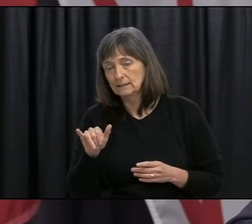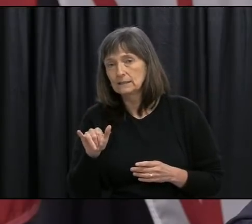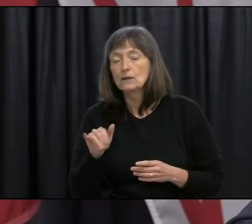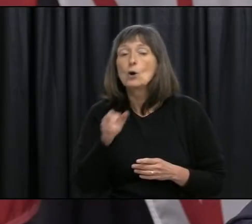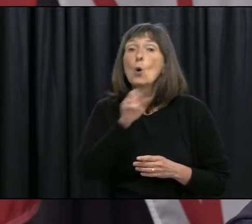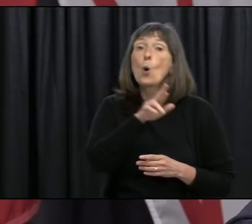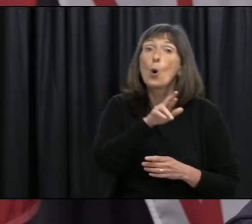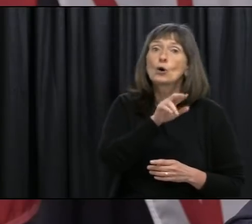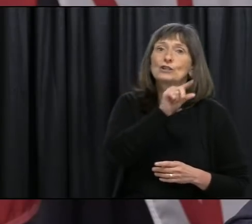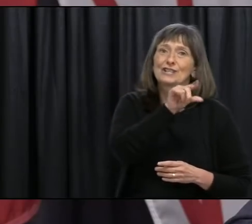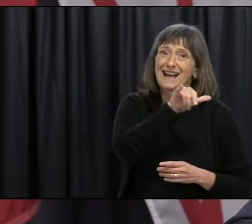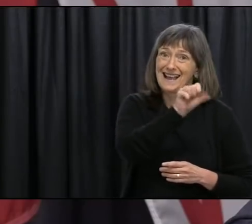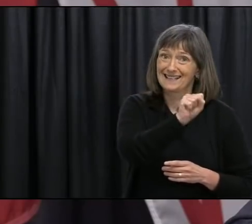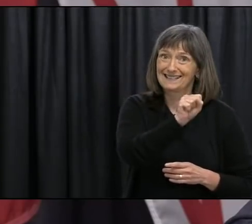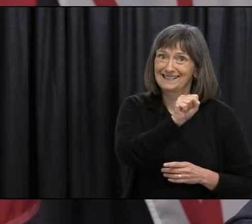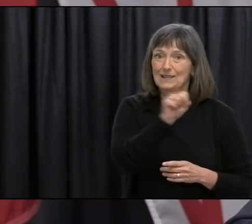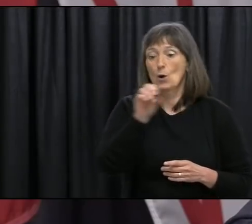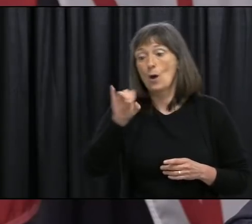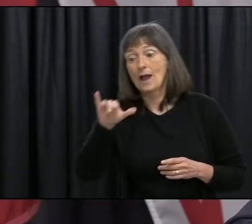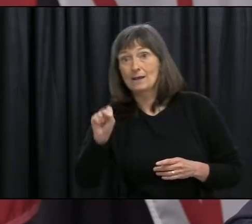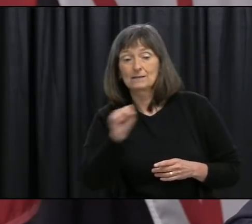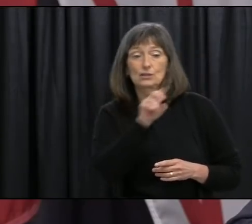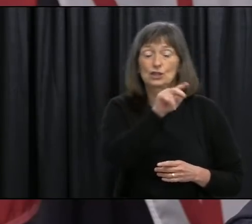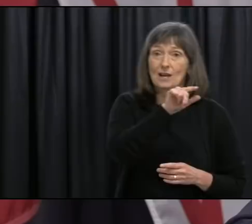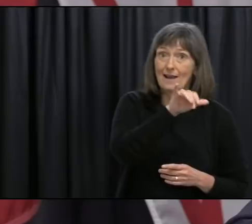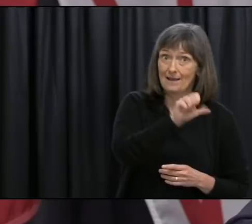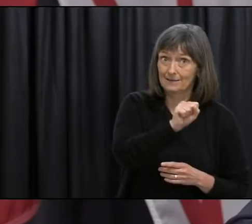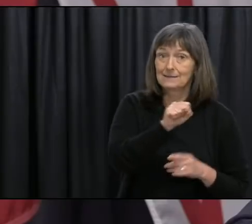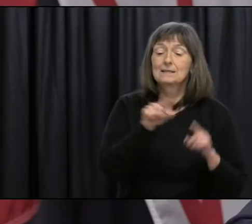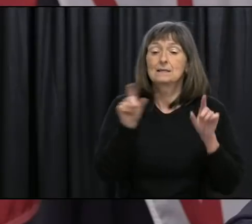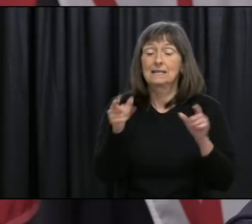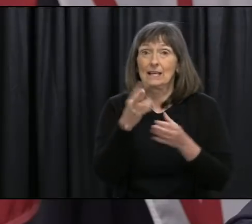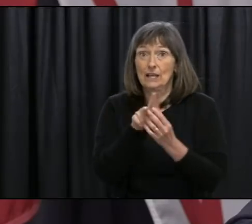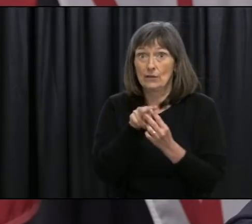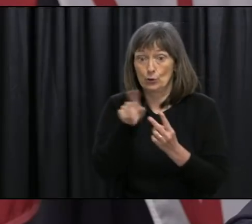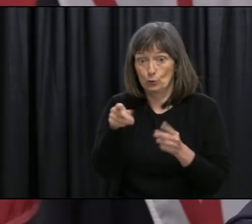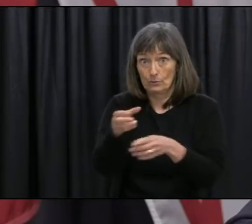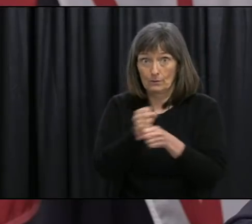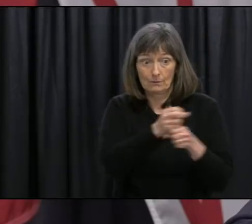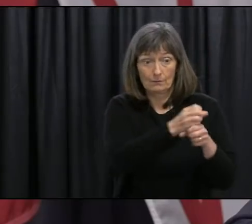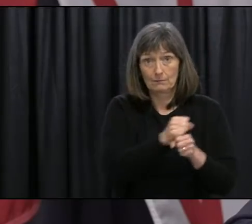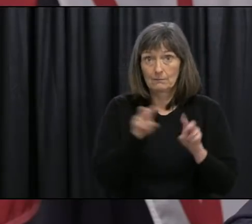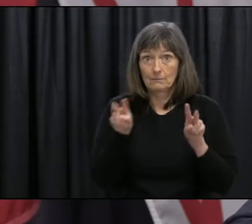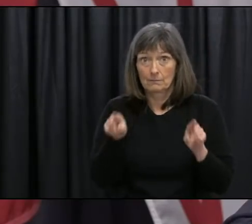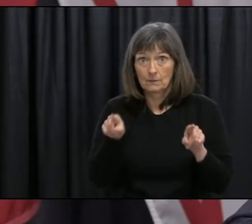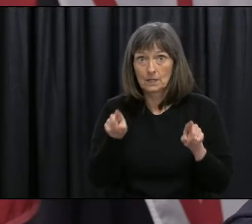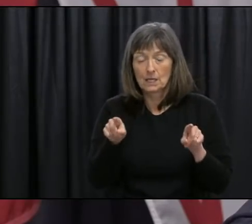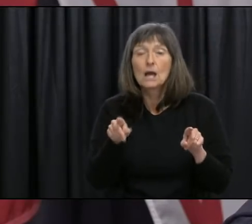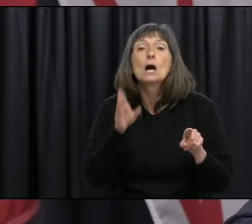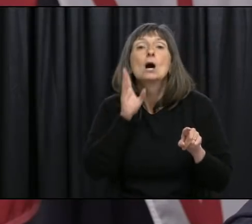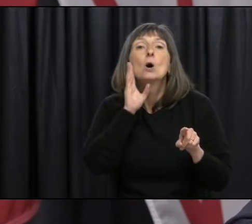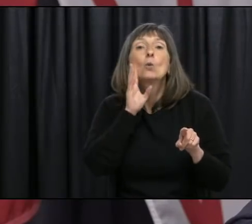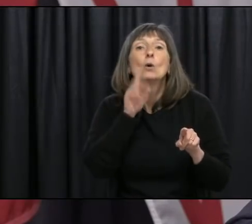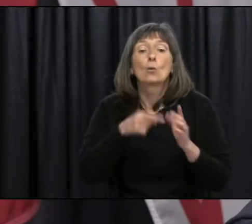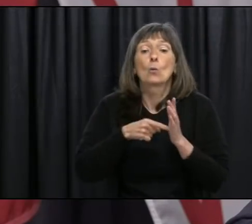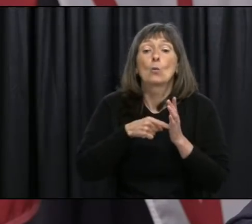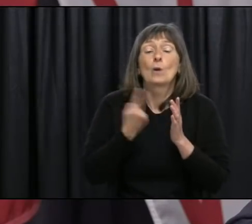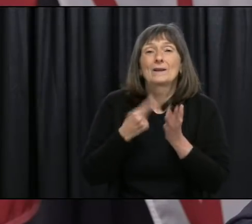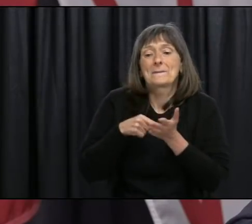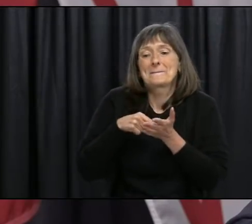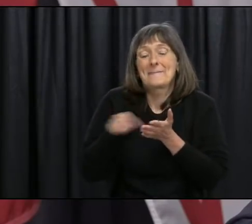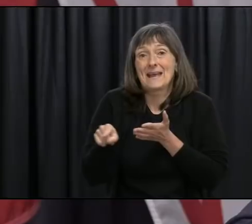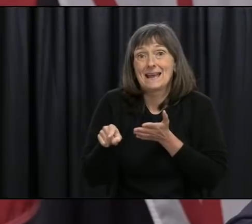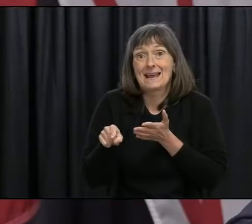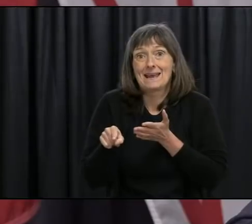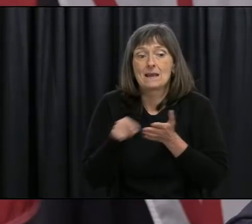guaranteed income supplement, if you receive the guaranteed income supplement, that there will be a one-time